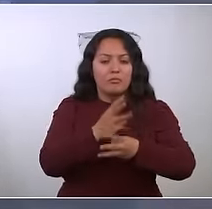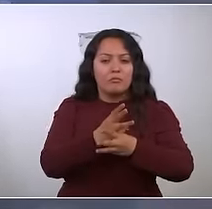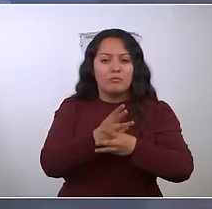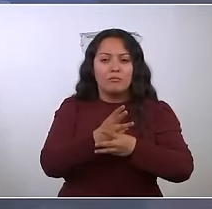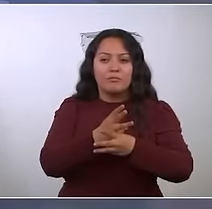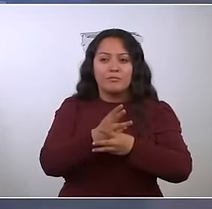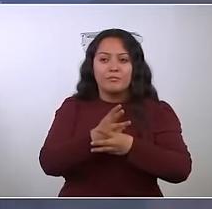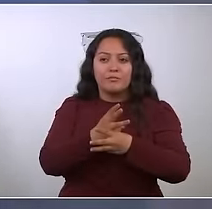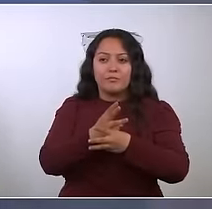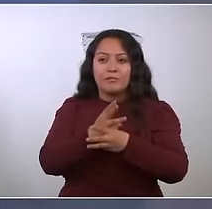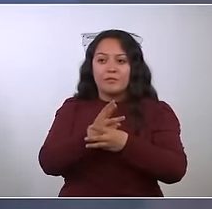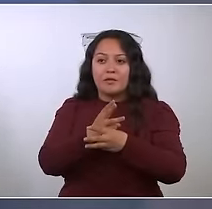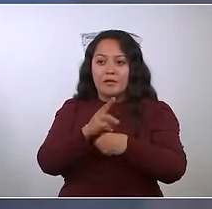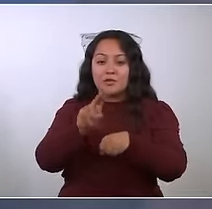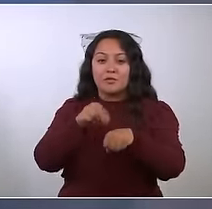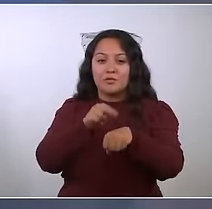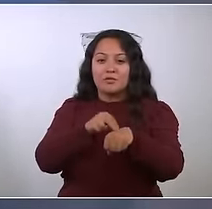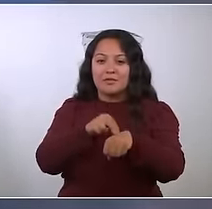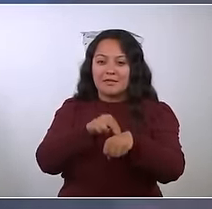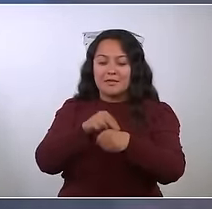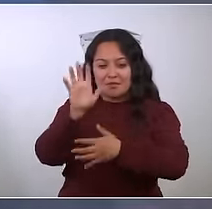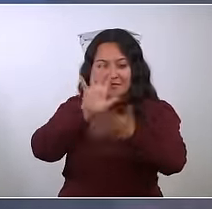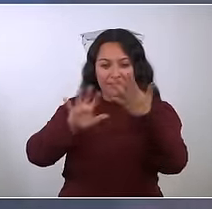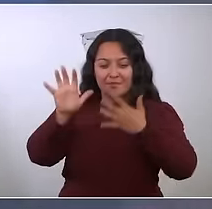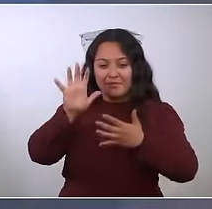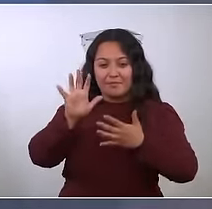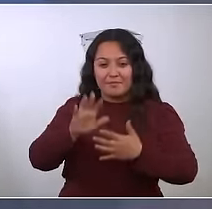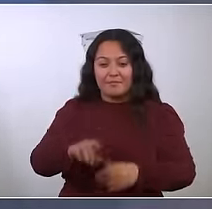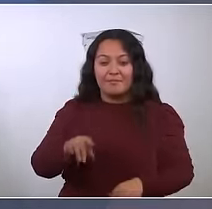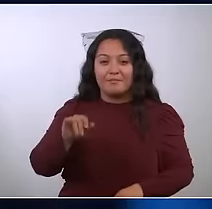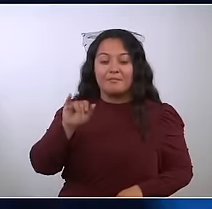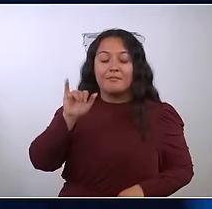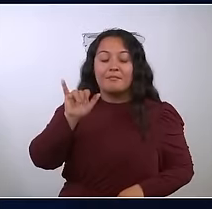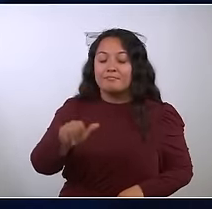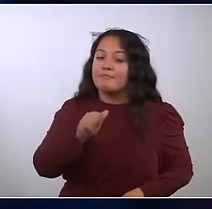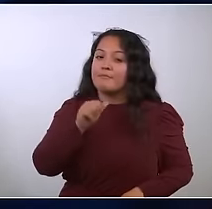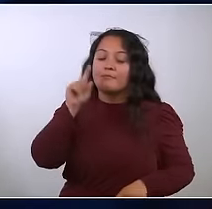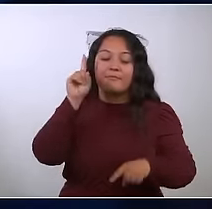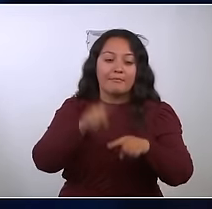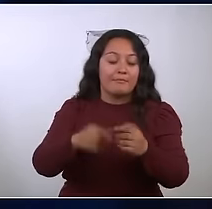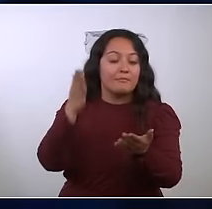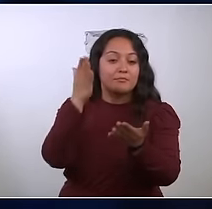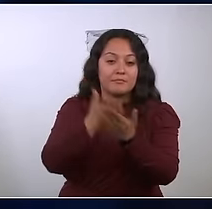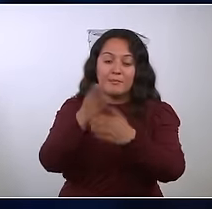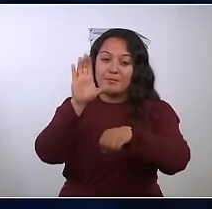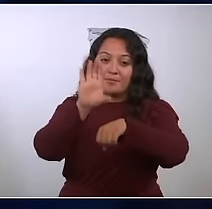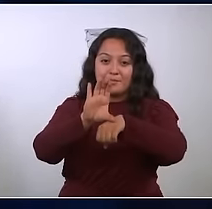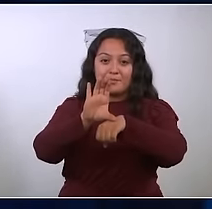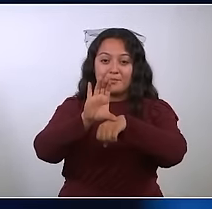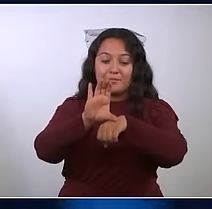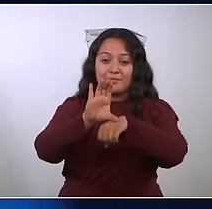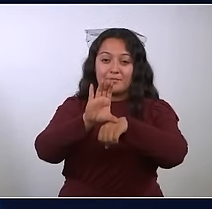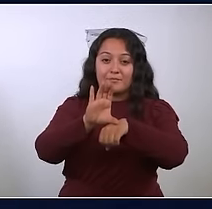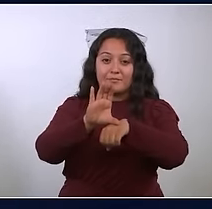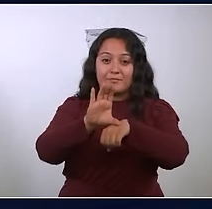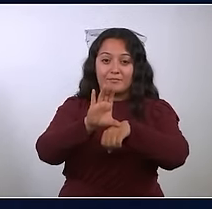of discouragement. Hay mucho desánimo. But that cannot stop the church. Pero eso no debe detener la iglesia.